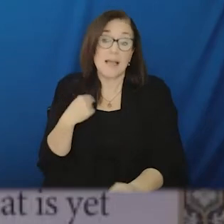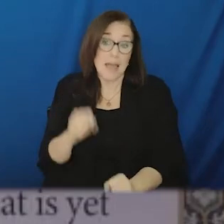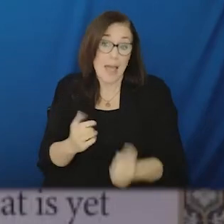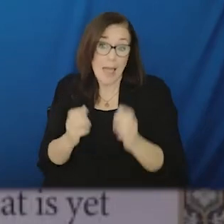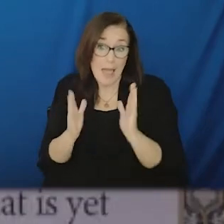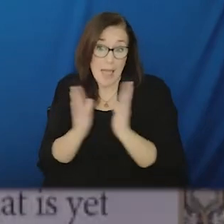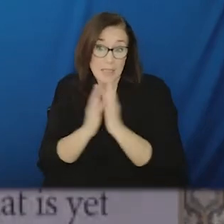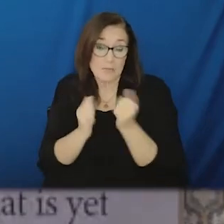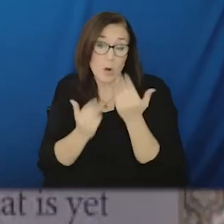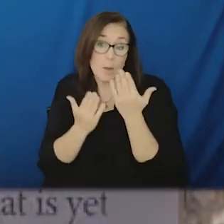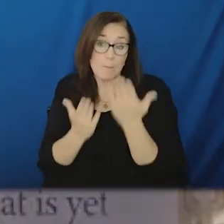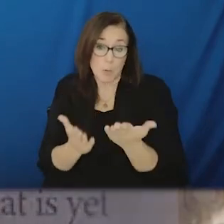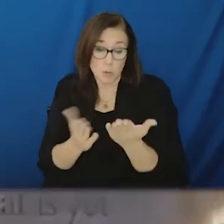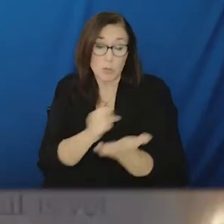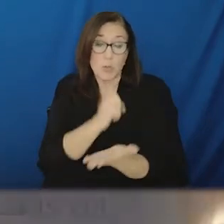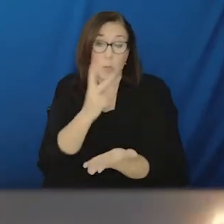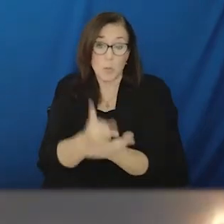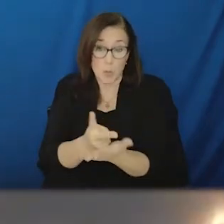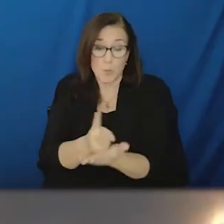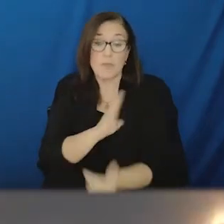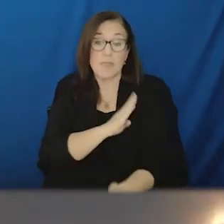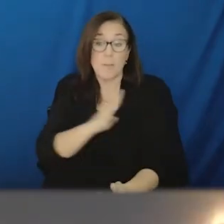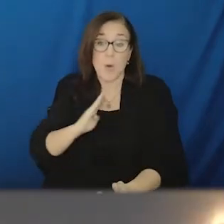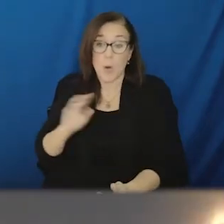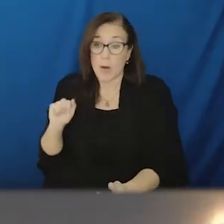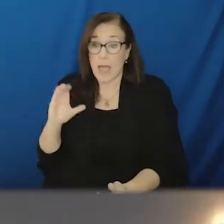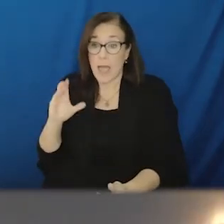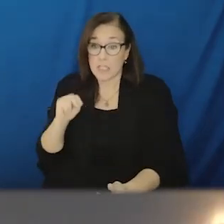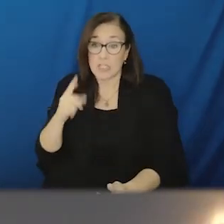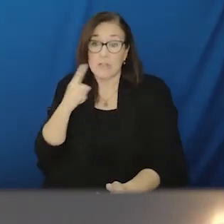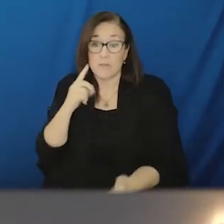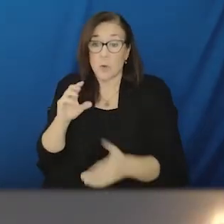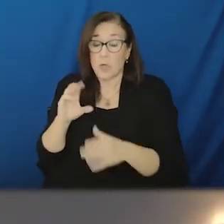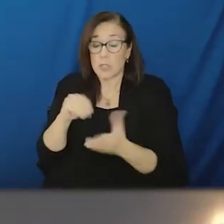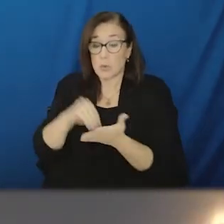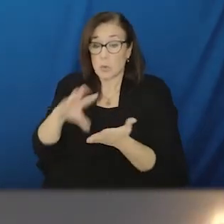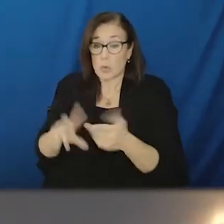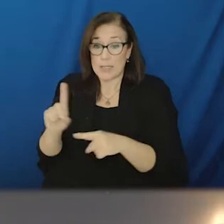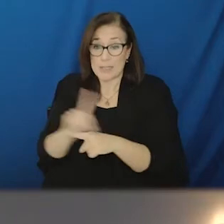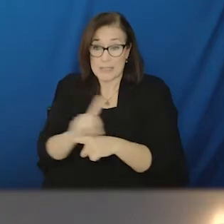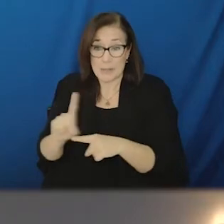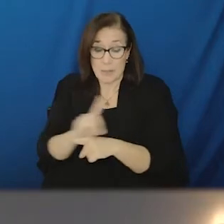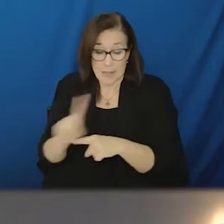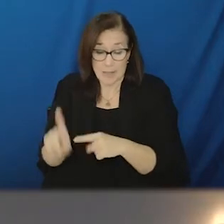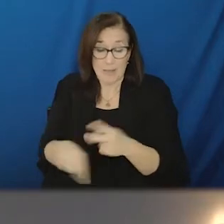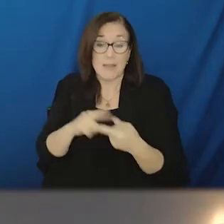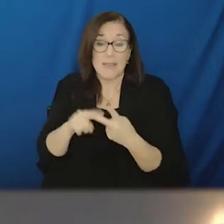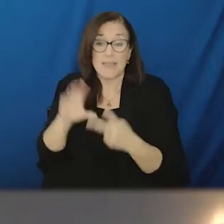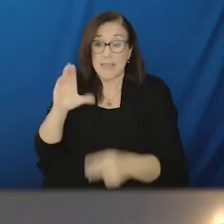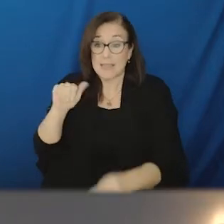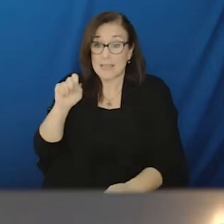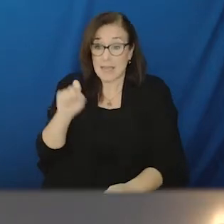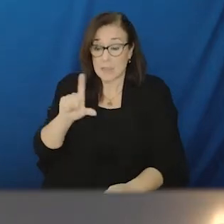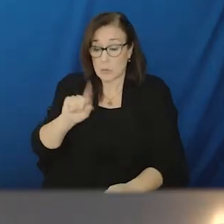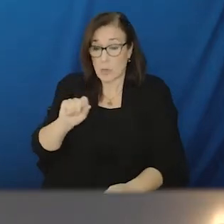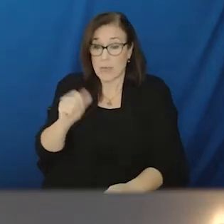action on student discipline according to Ed Code 48918, case